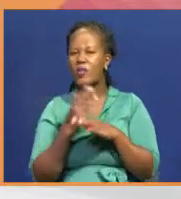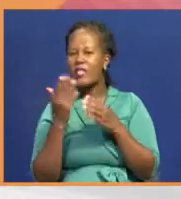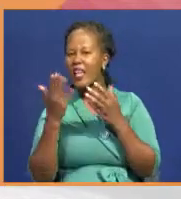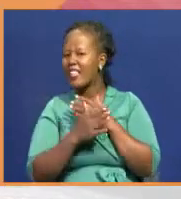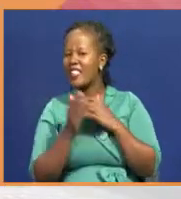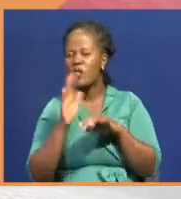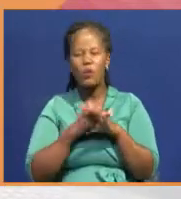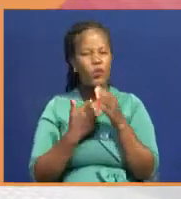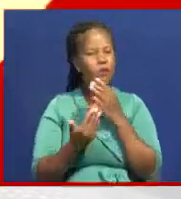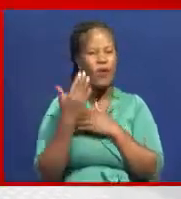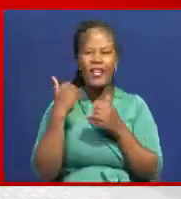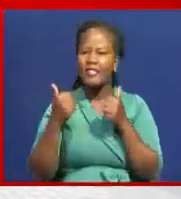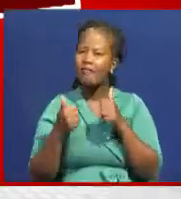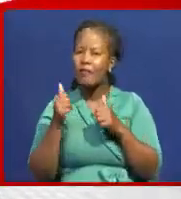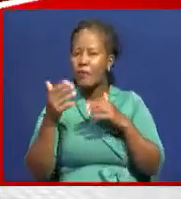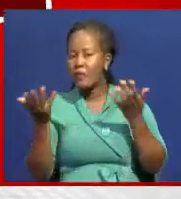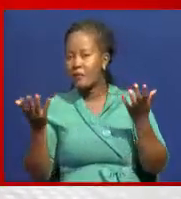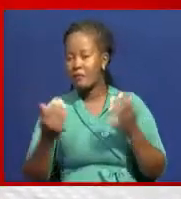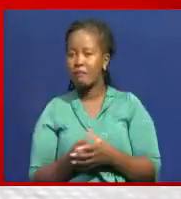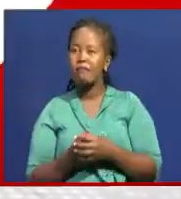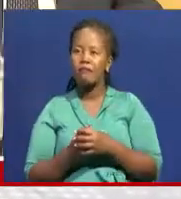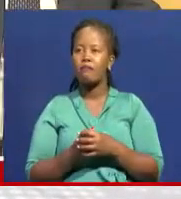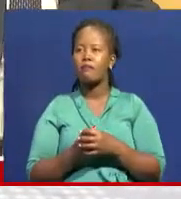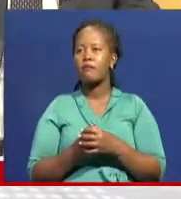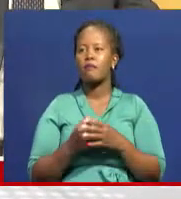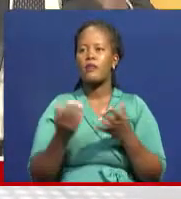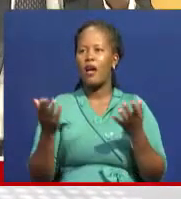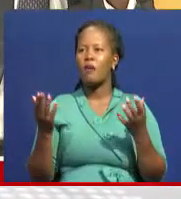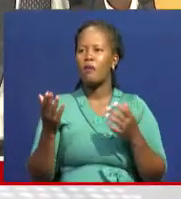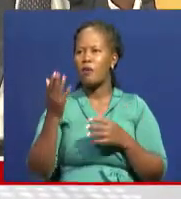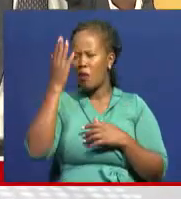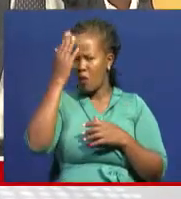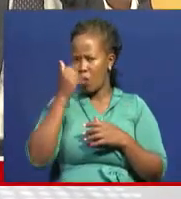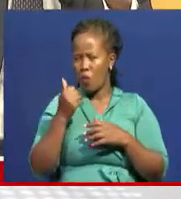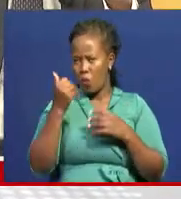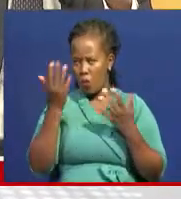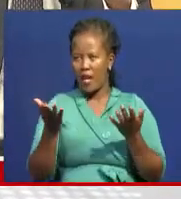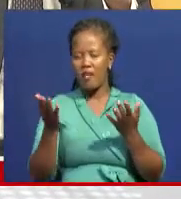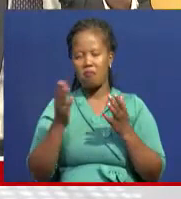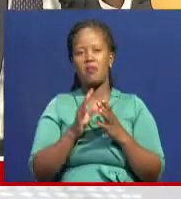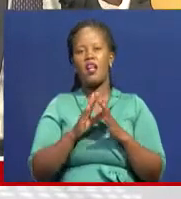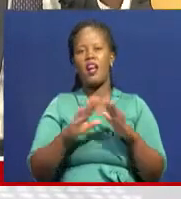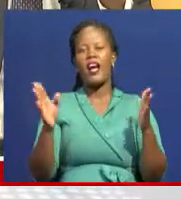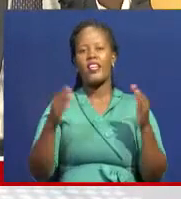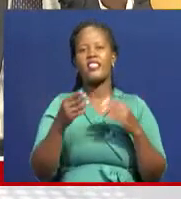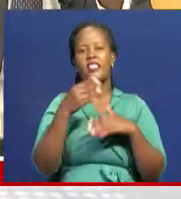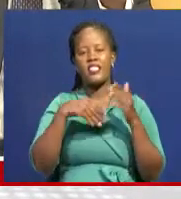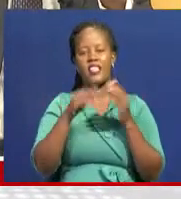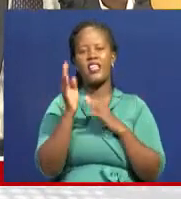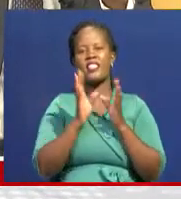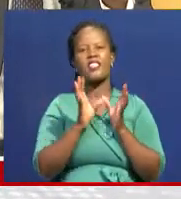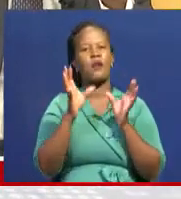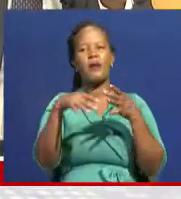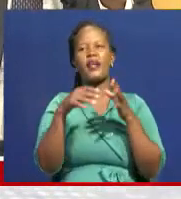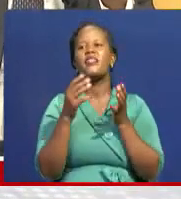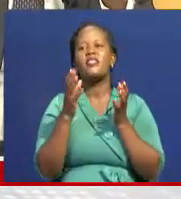LA. Ondieki, kindly tell us what makes the real estate sector in the United States very, very vibrant, and